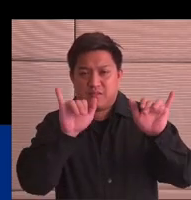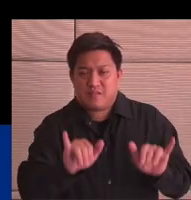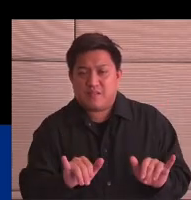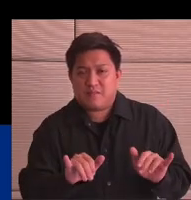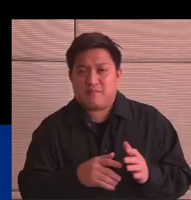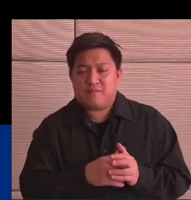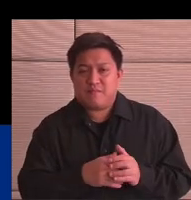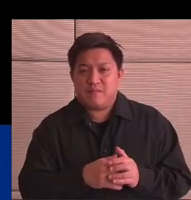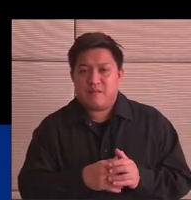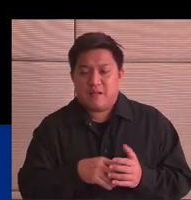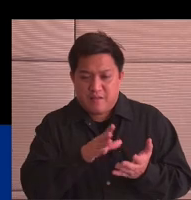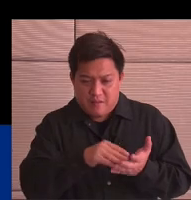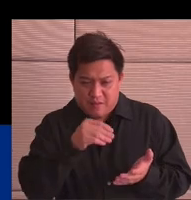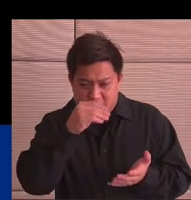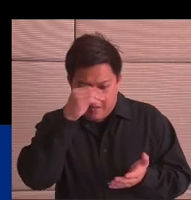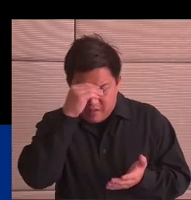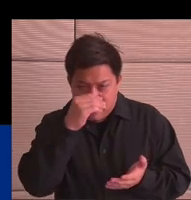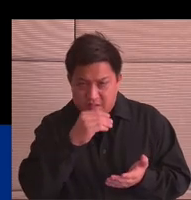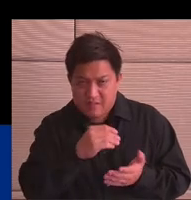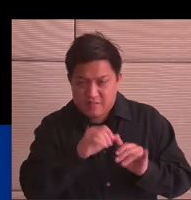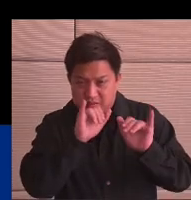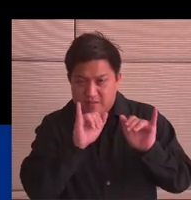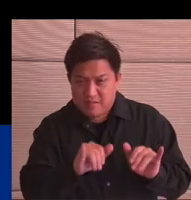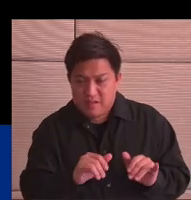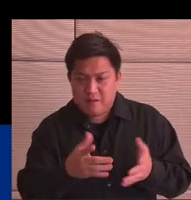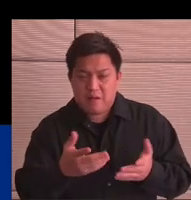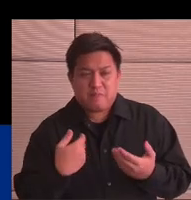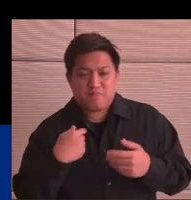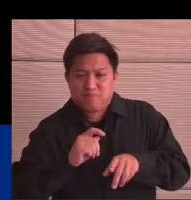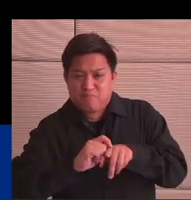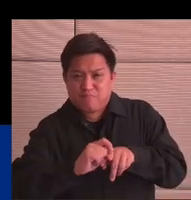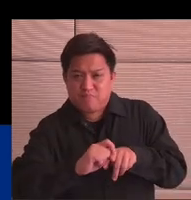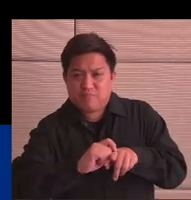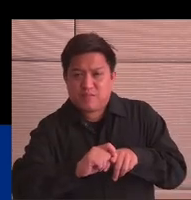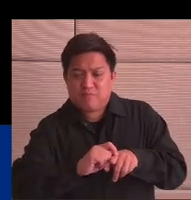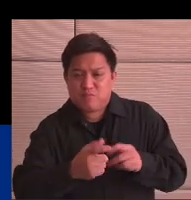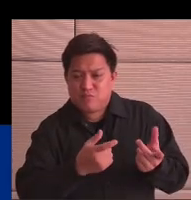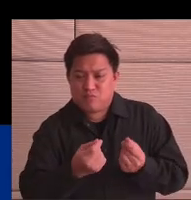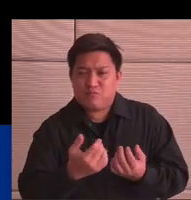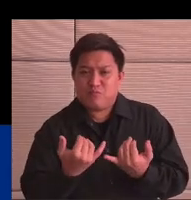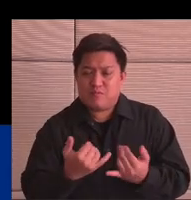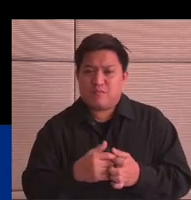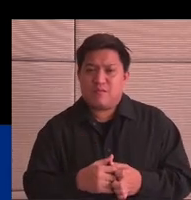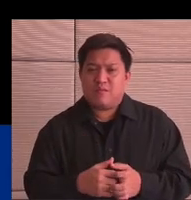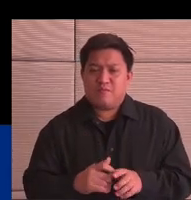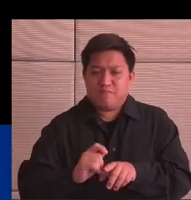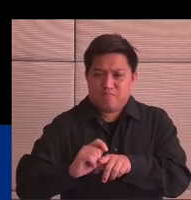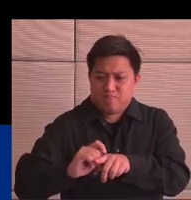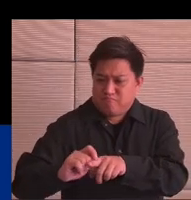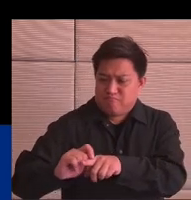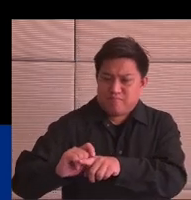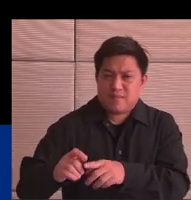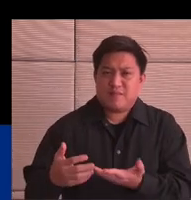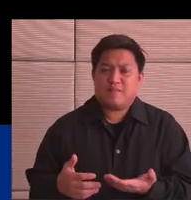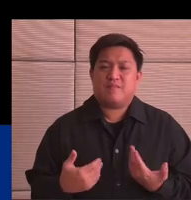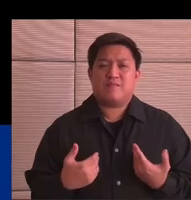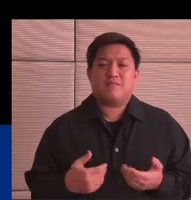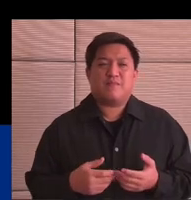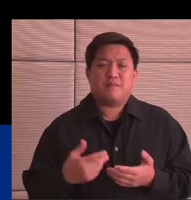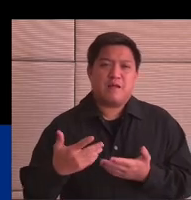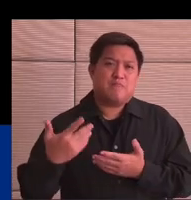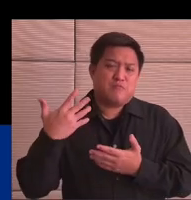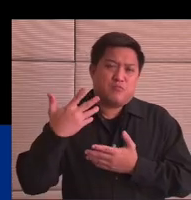the learning sites for agriculture. Just to give you a flavor of what we're doing right now, but we've done a lot of other things in the past 20